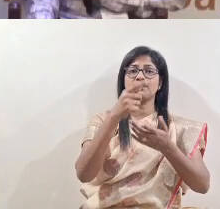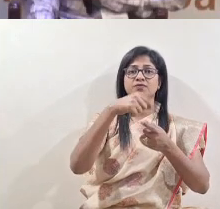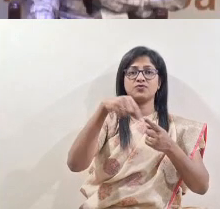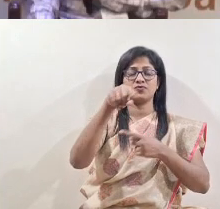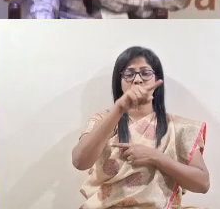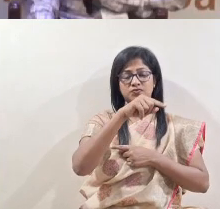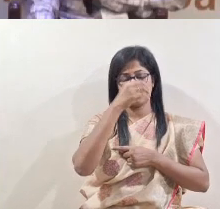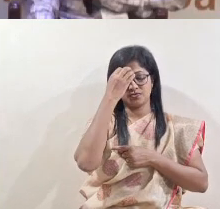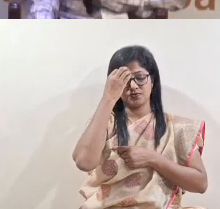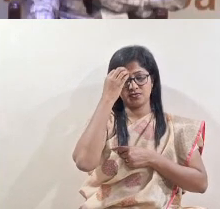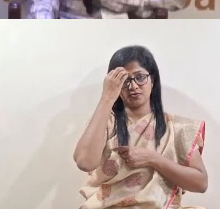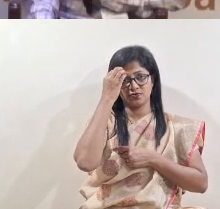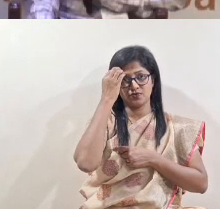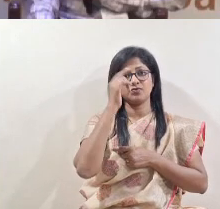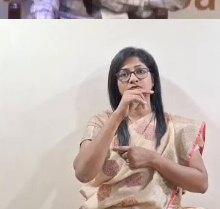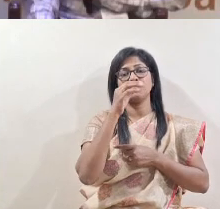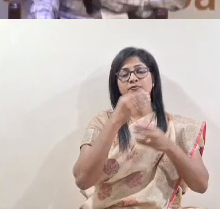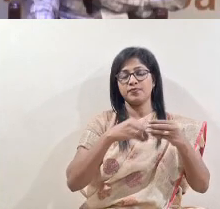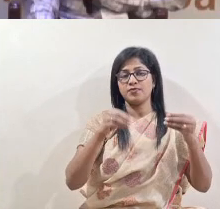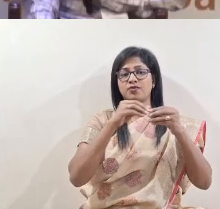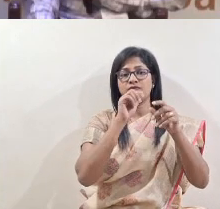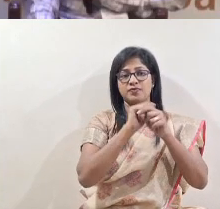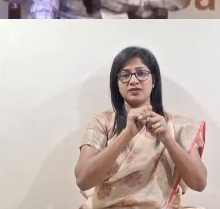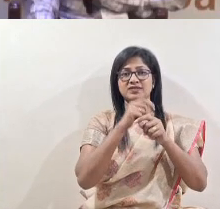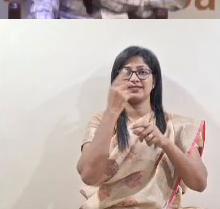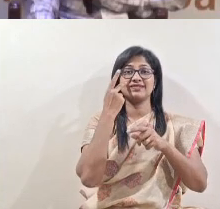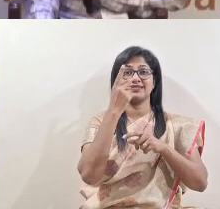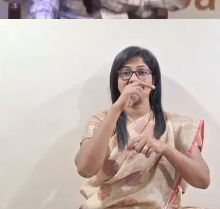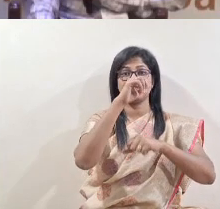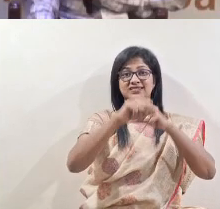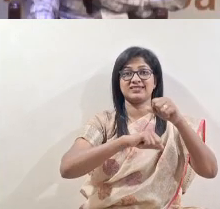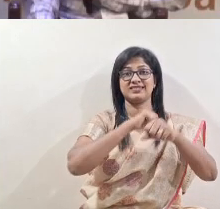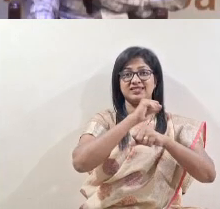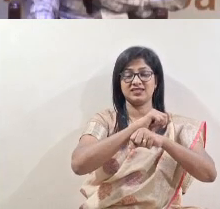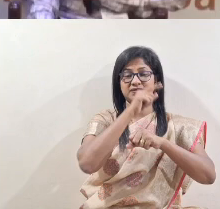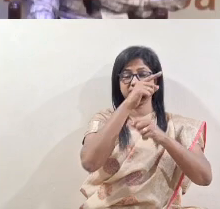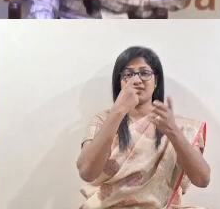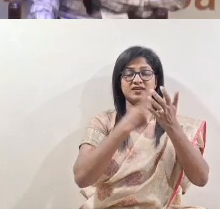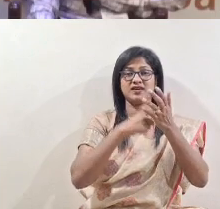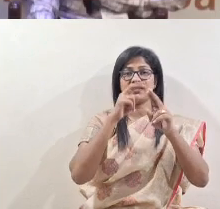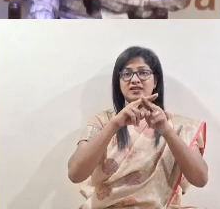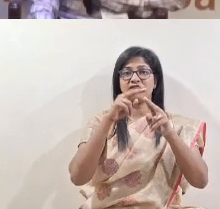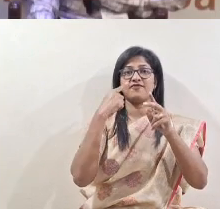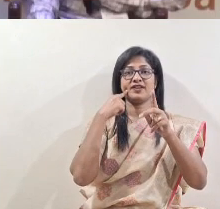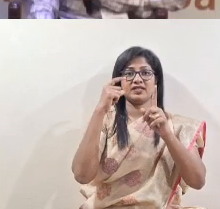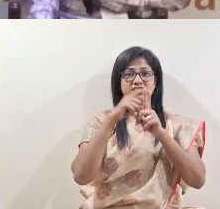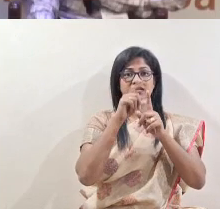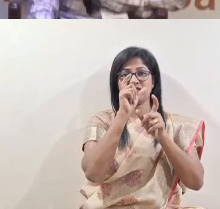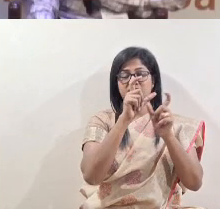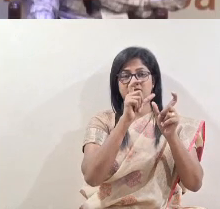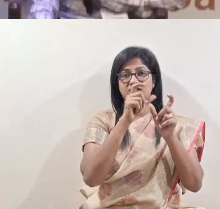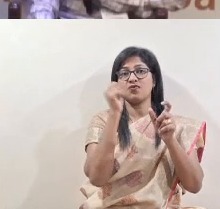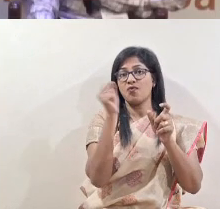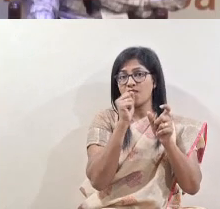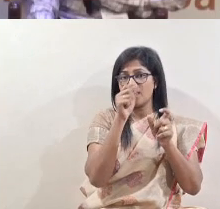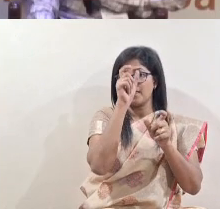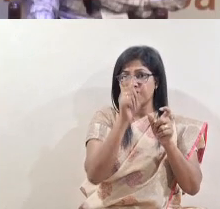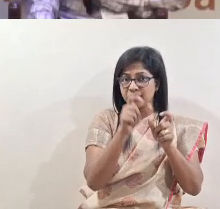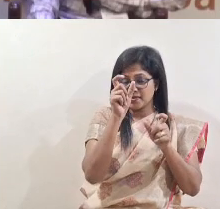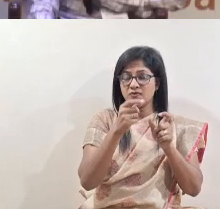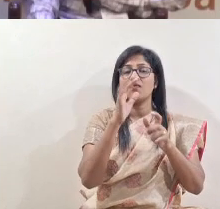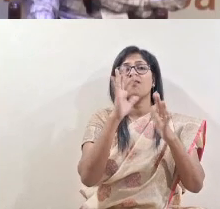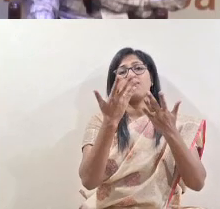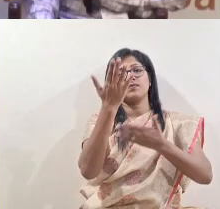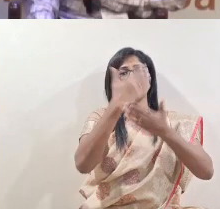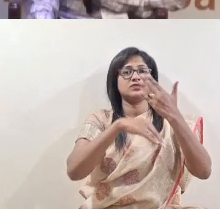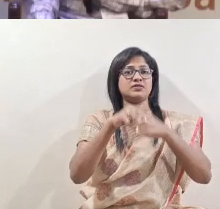further work on this. In Singapore, you have got RFID cards that are used by old people or differently able